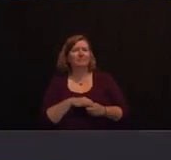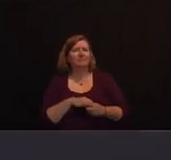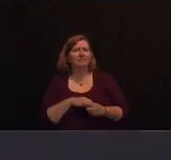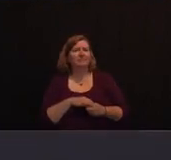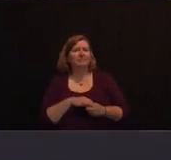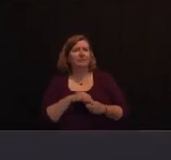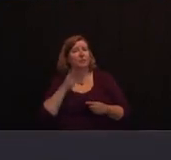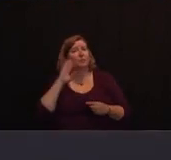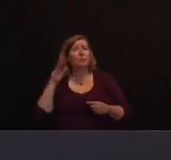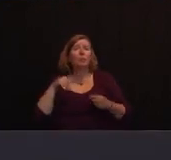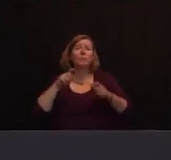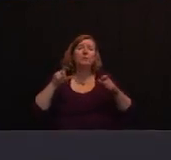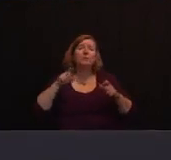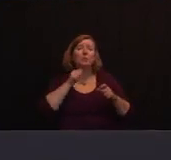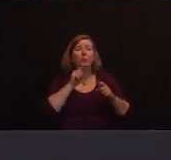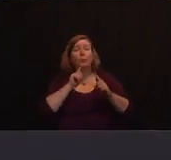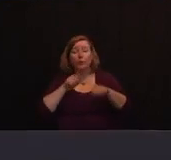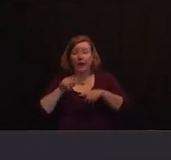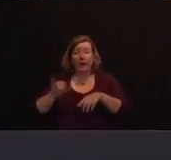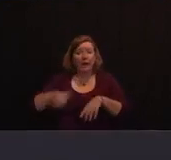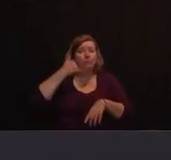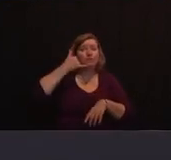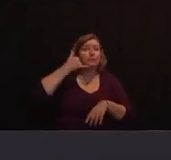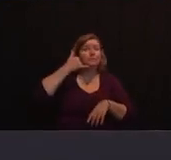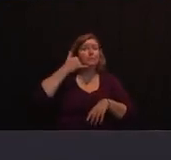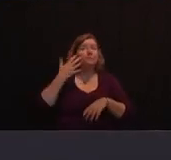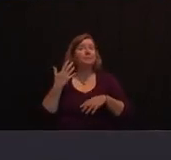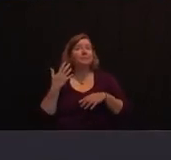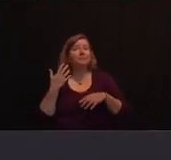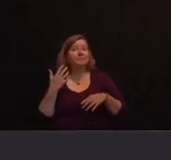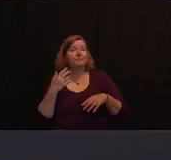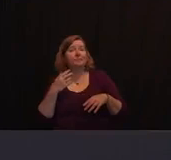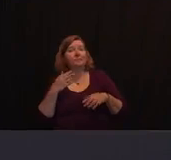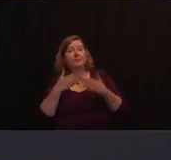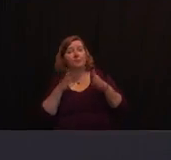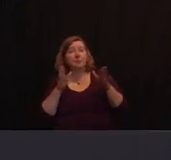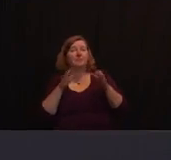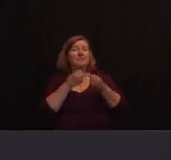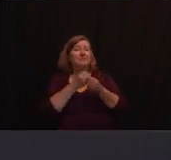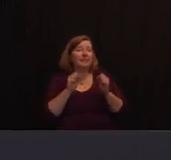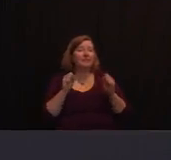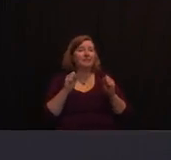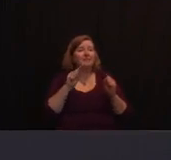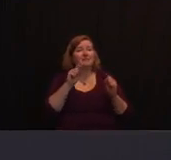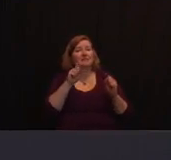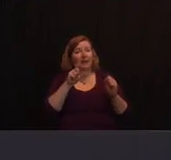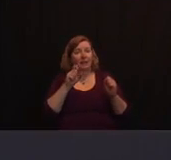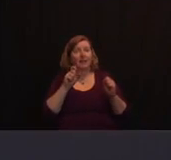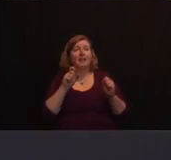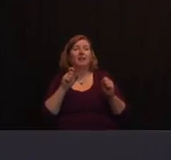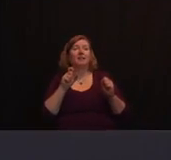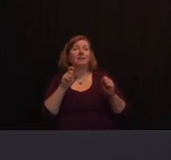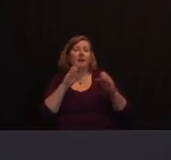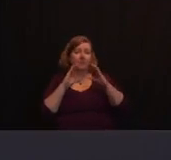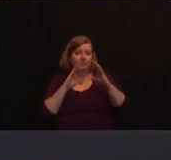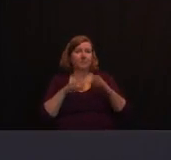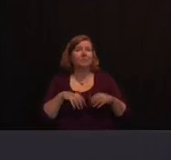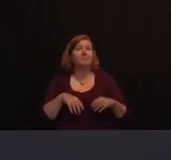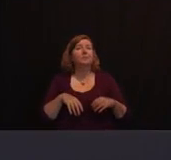who answer the phone, in this case specifically the Public Safety Telecommunicators, but I'm thinking processing your